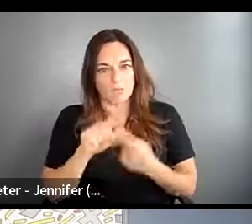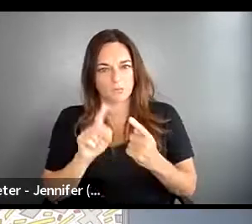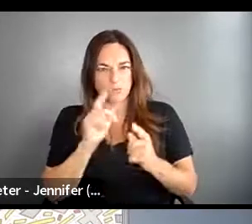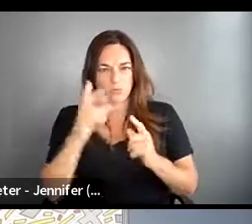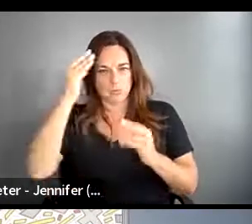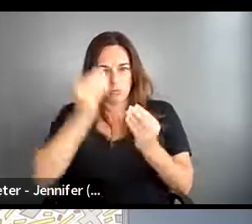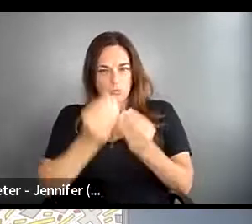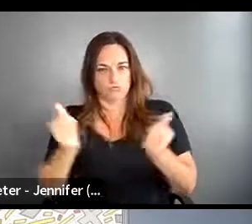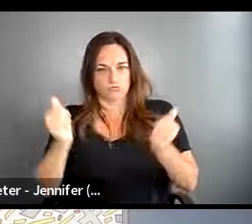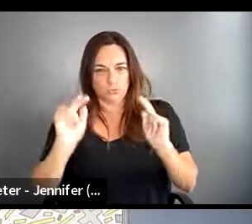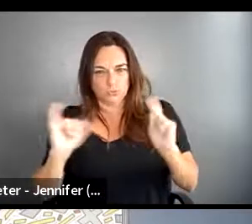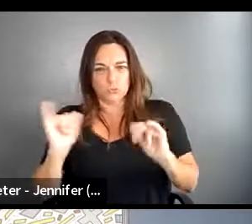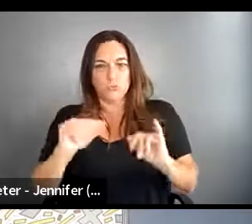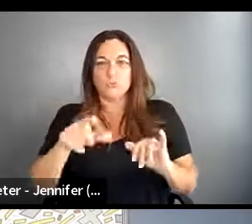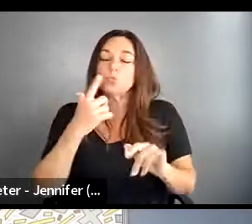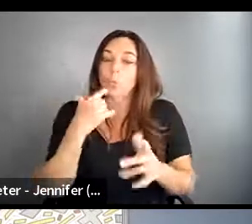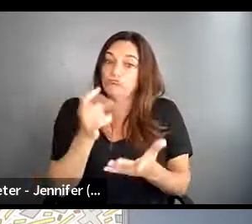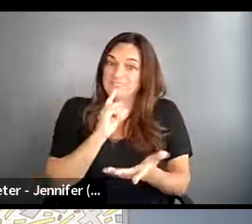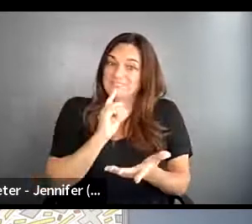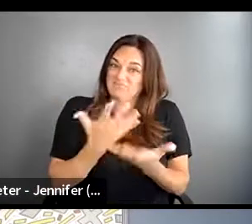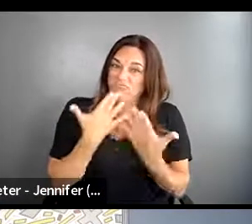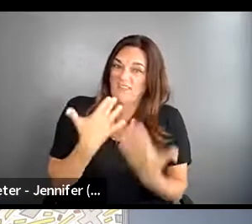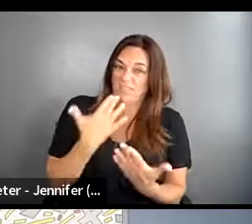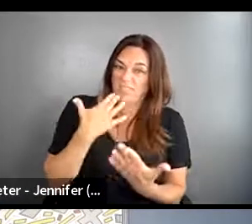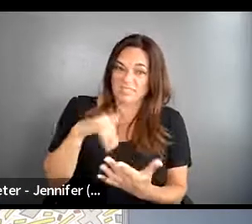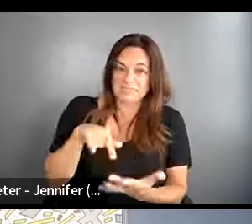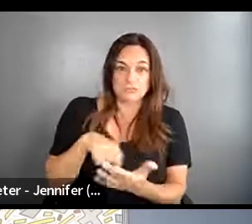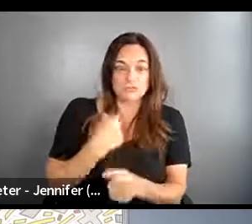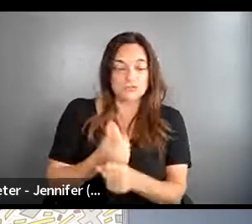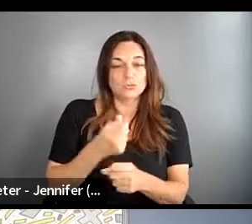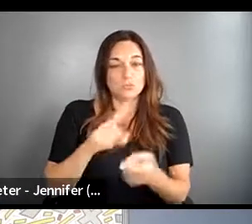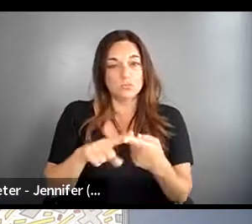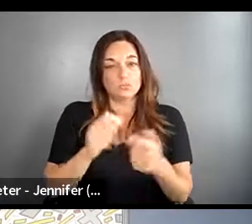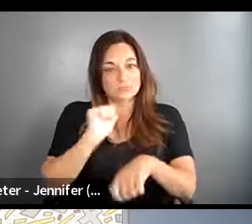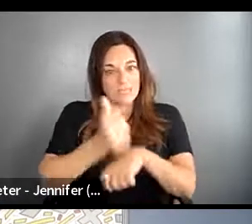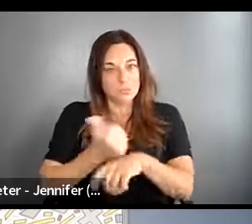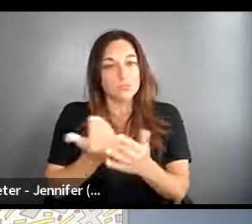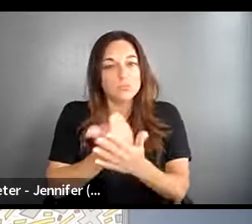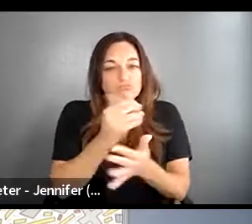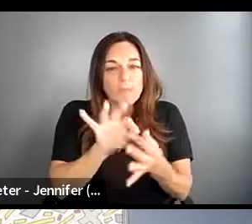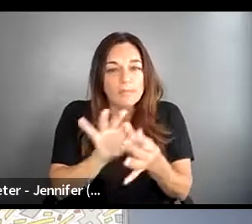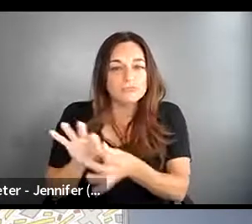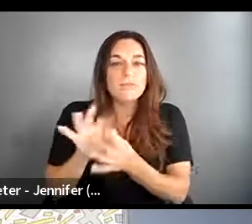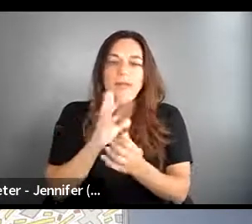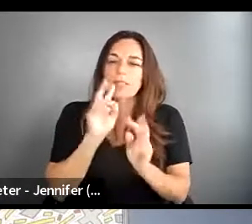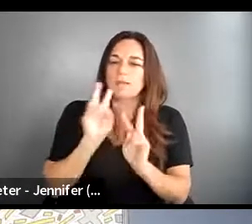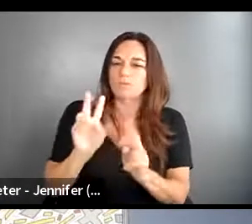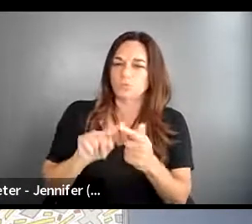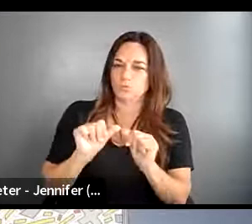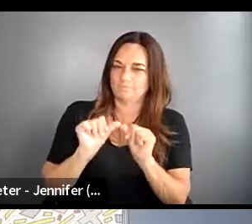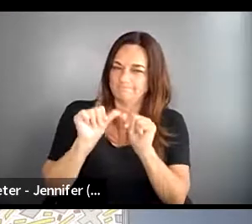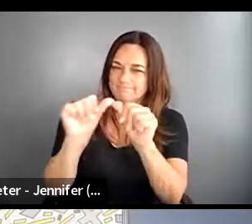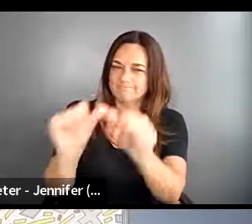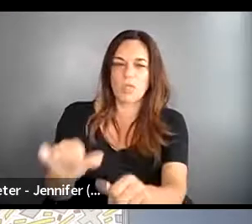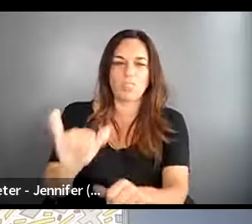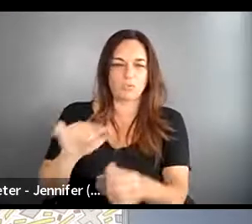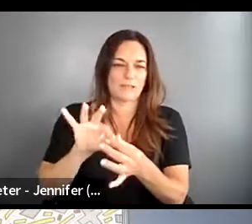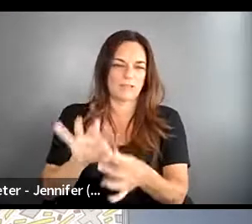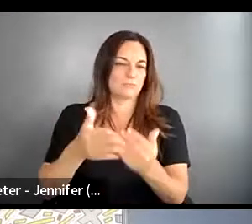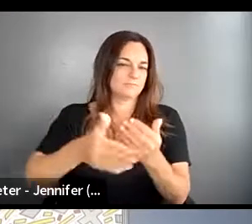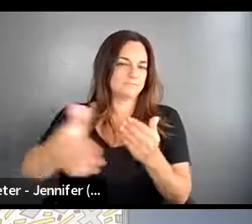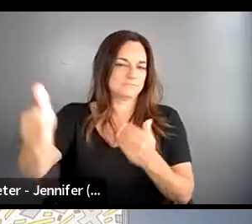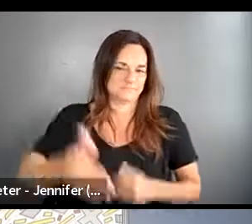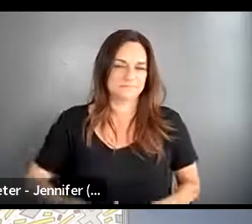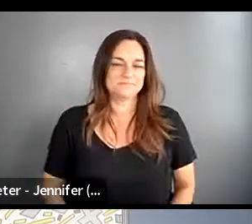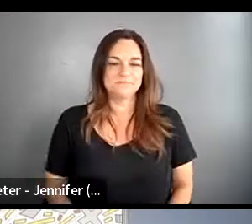And I'm very grateful this year that we were able to establish some new relationships. And I look forward to sustaining those relationships in the coming session.